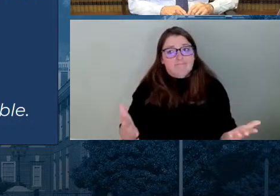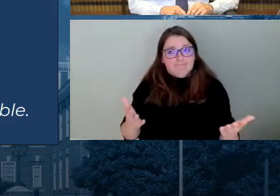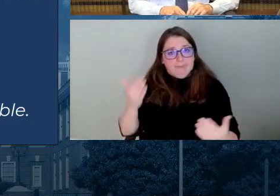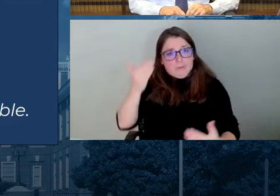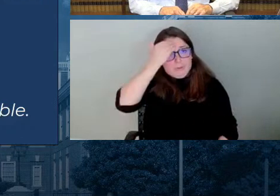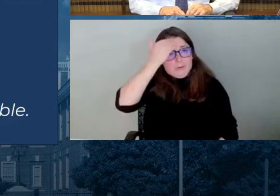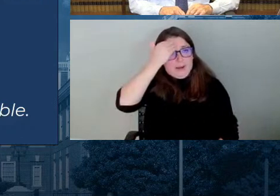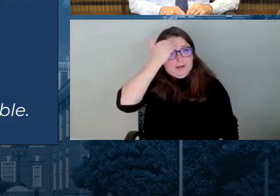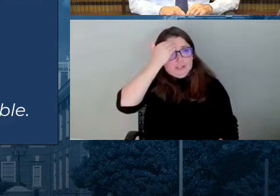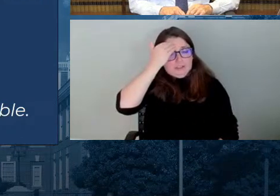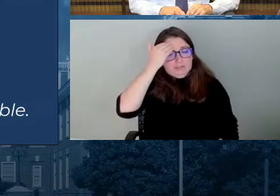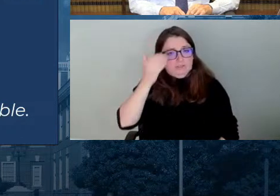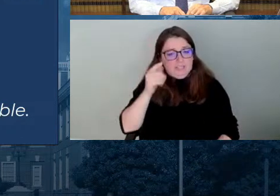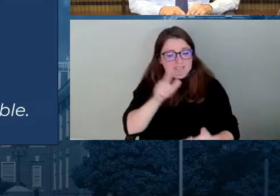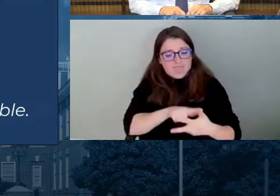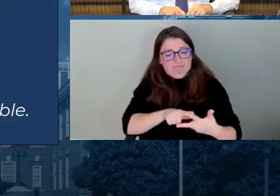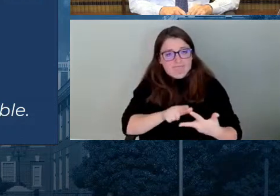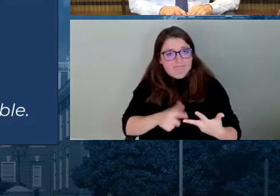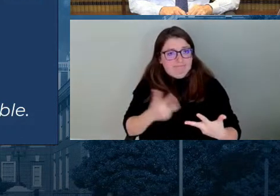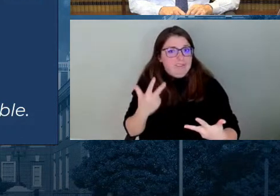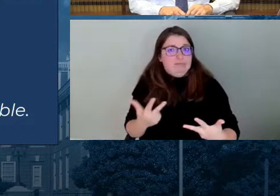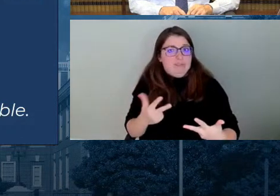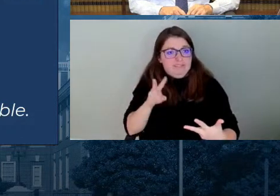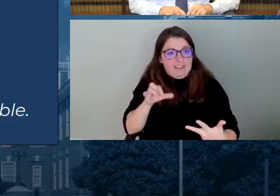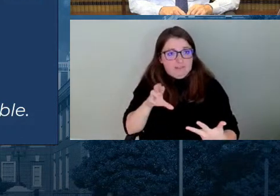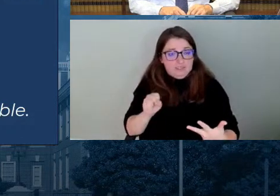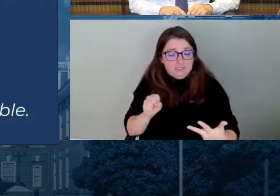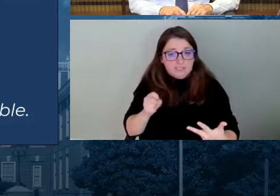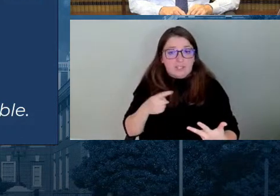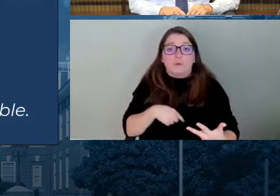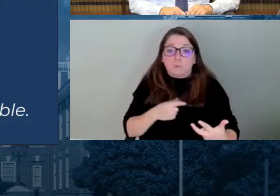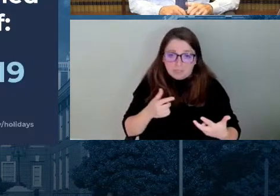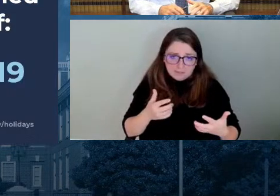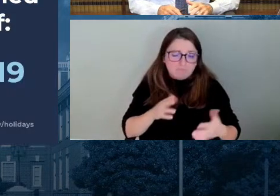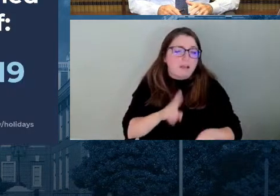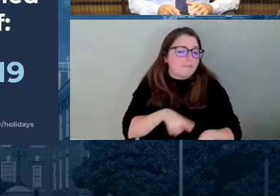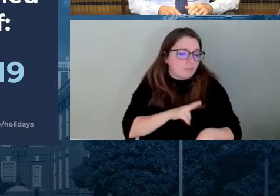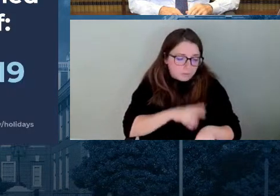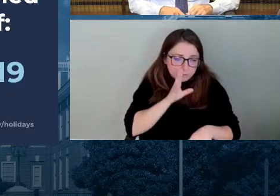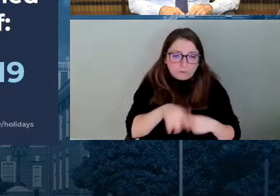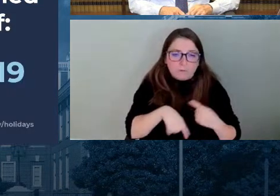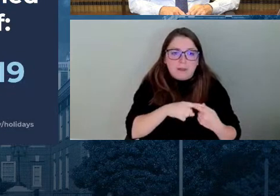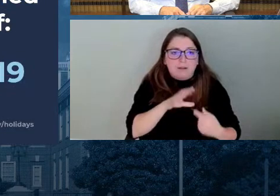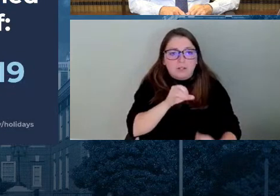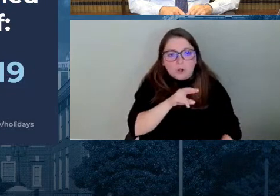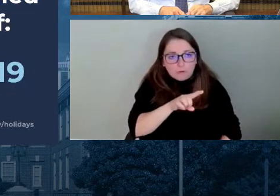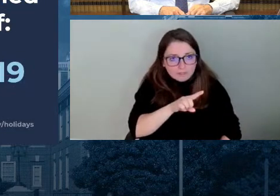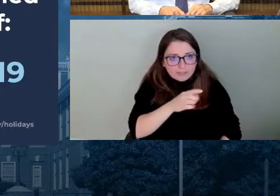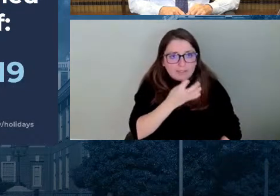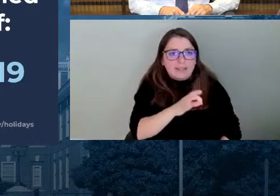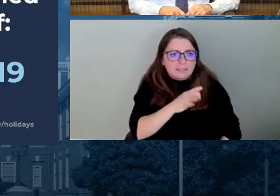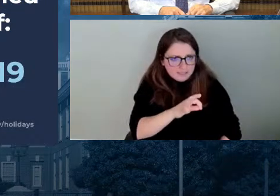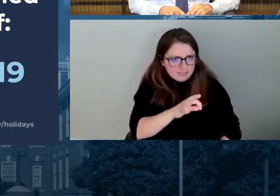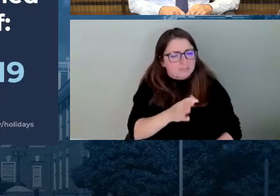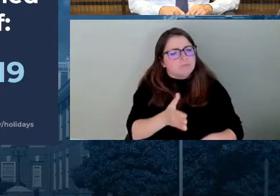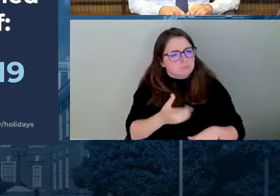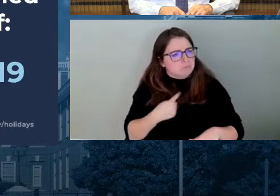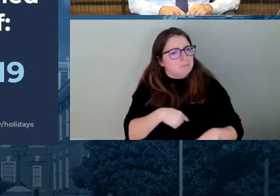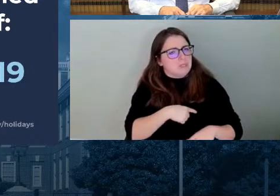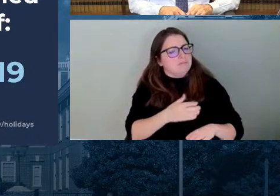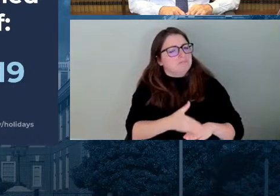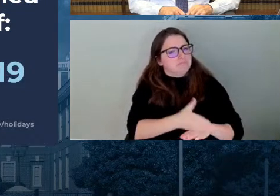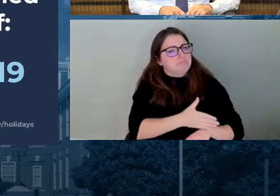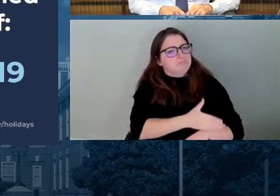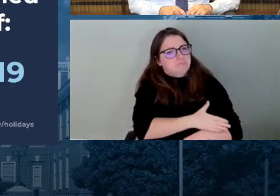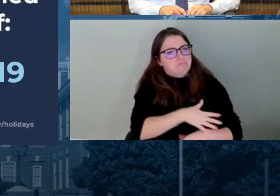seeing. We did the normal reference to the COVID-19. We're in a pretty good place there with respect to Delawareans who